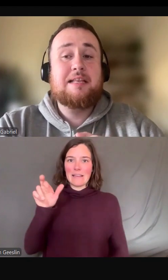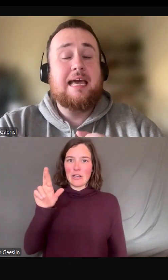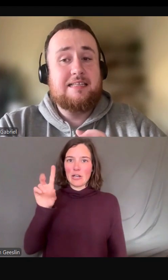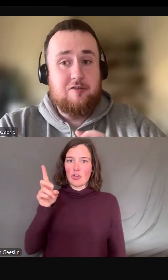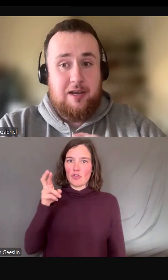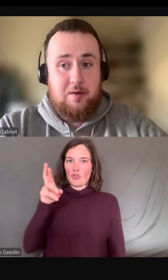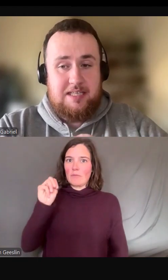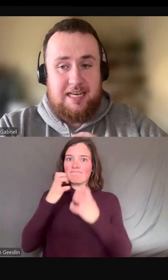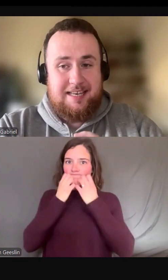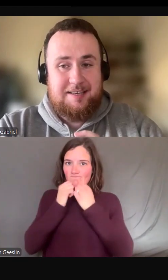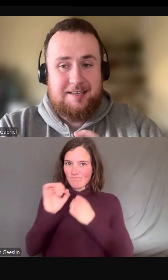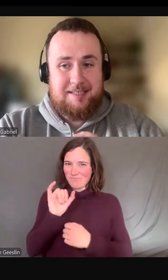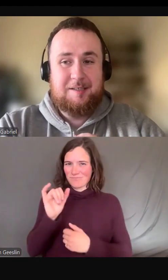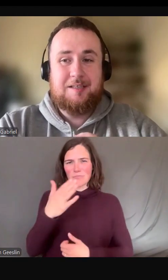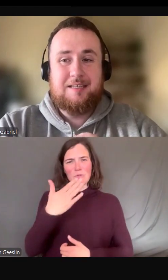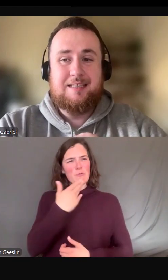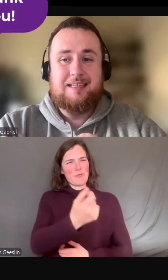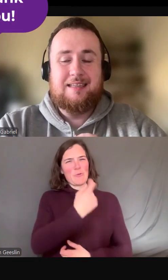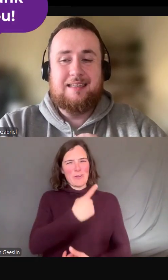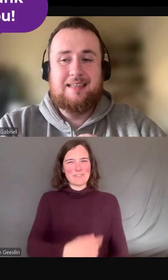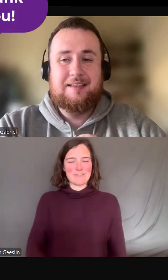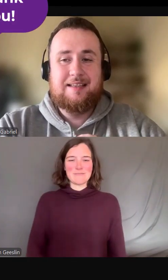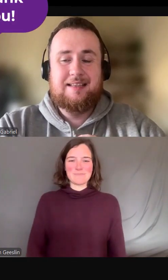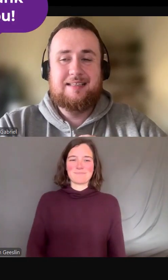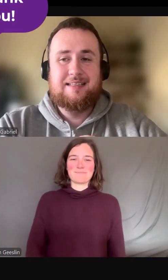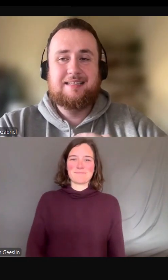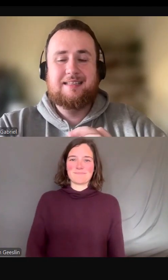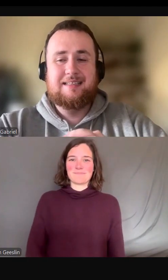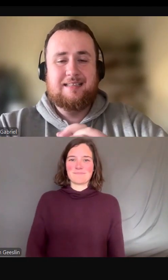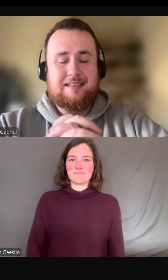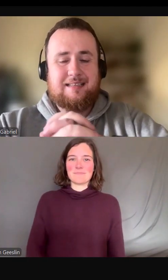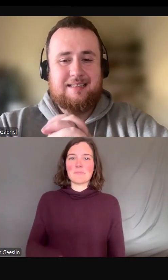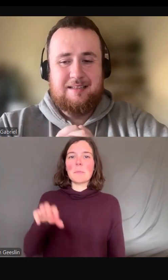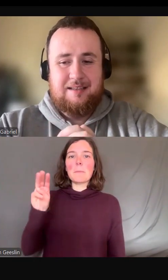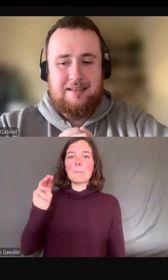But that is a great question. I have a question.